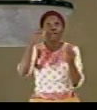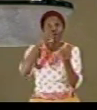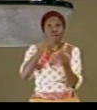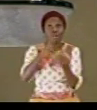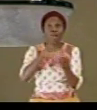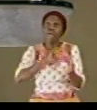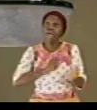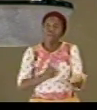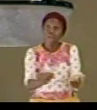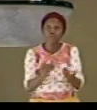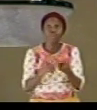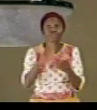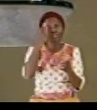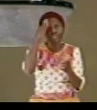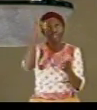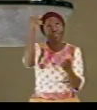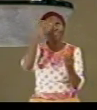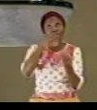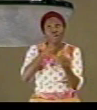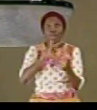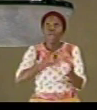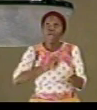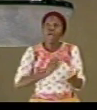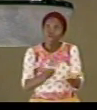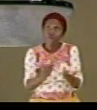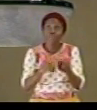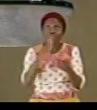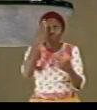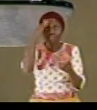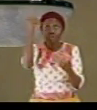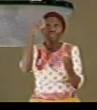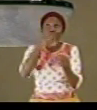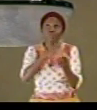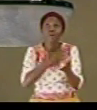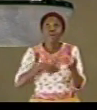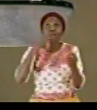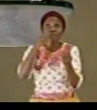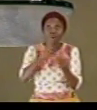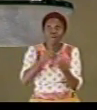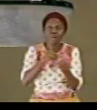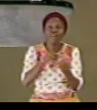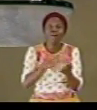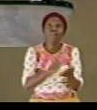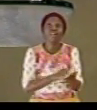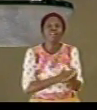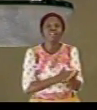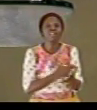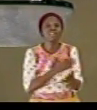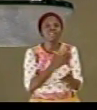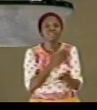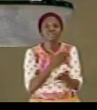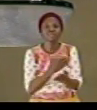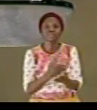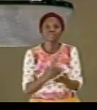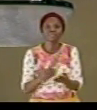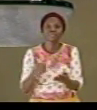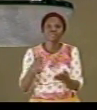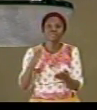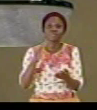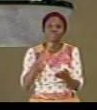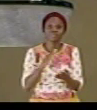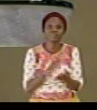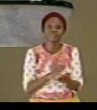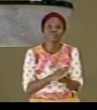and more. I want to know You more. I want to know You more and more.